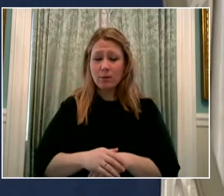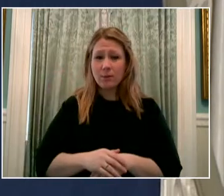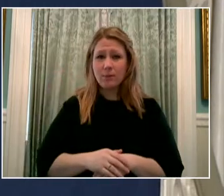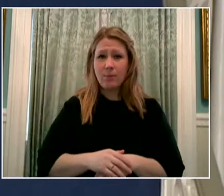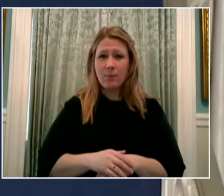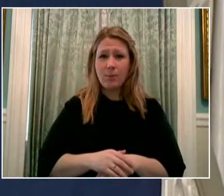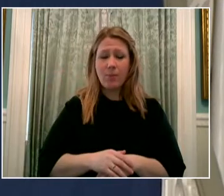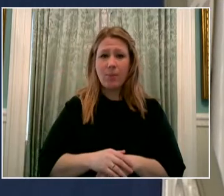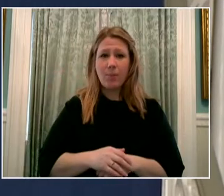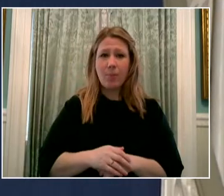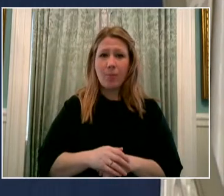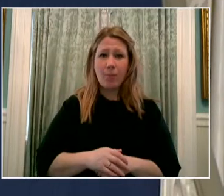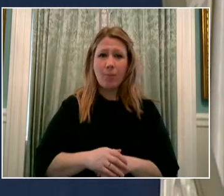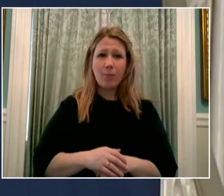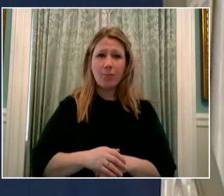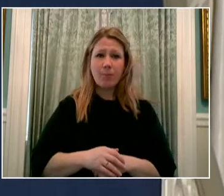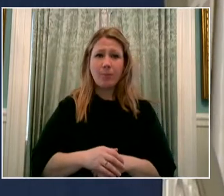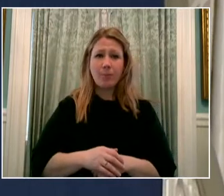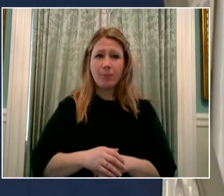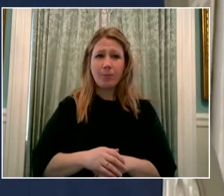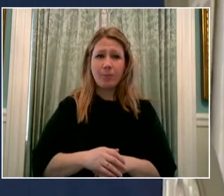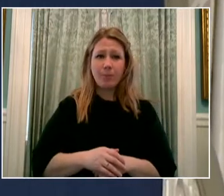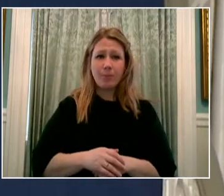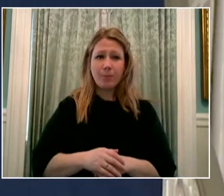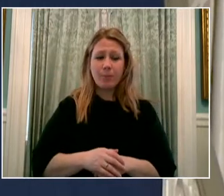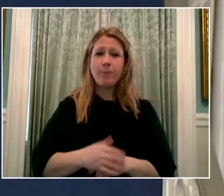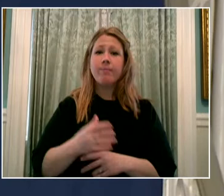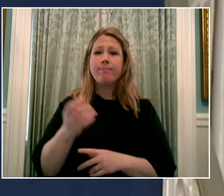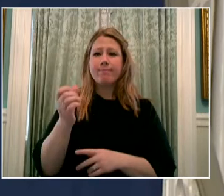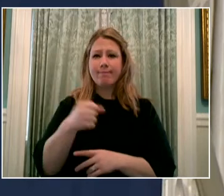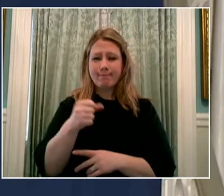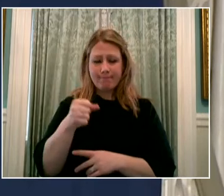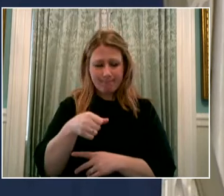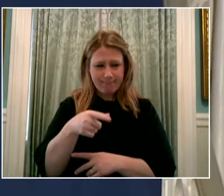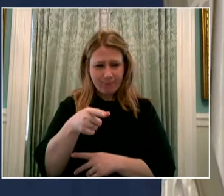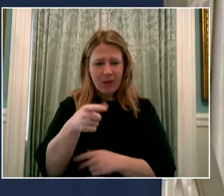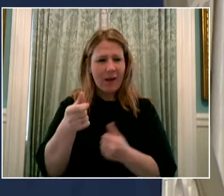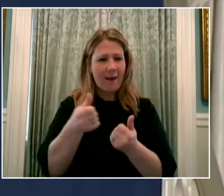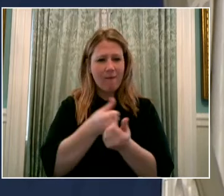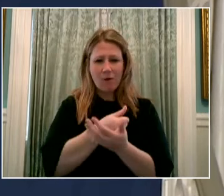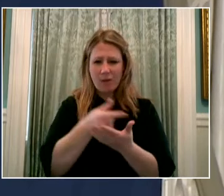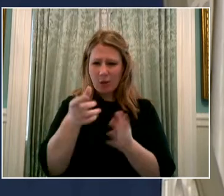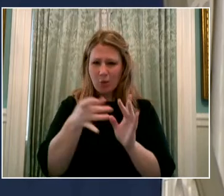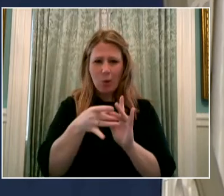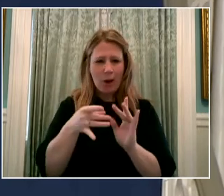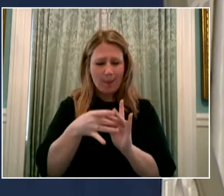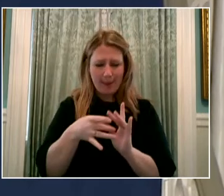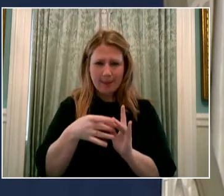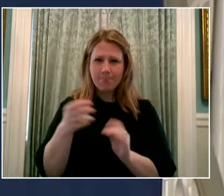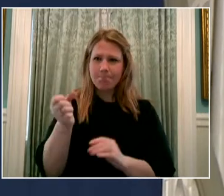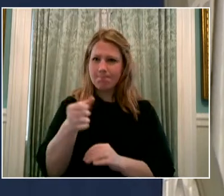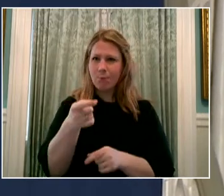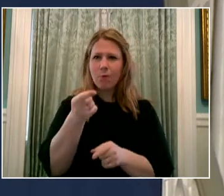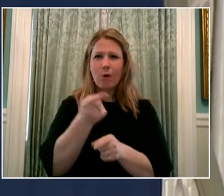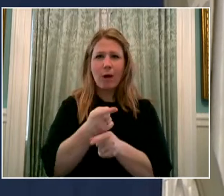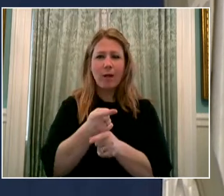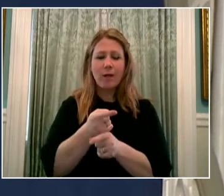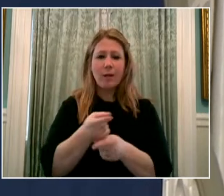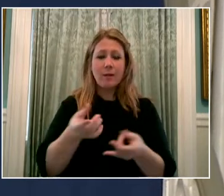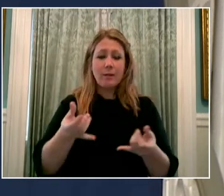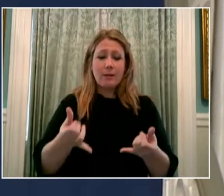Yeah, and I think that all of that, Marsha, as you raise, we're living in a new environment and we have to